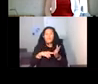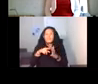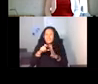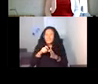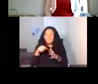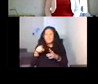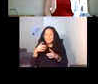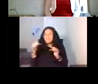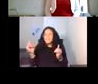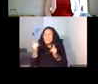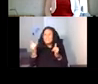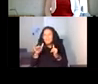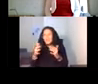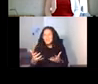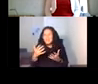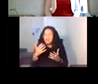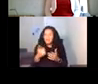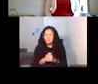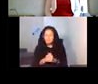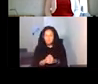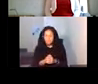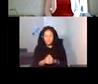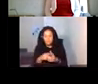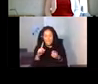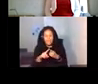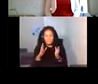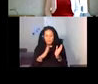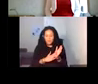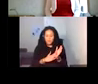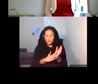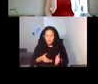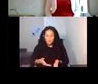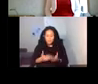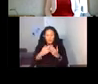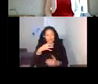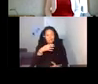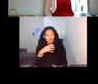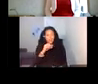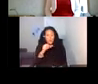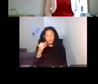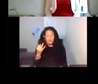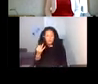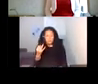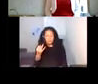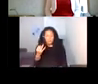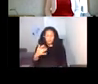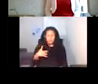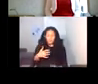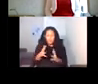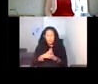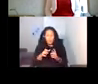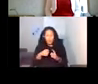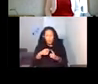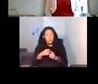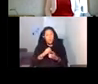there. Dame Elizabeth McConshie, born 1907, lived in Wickham Bishops